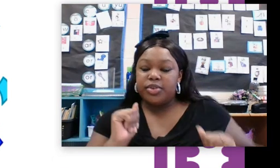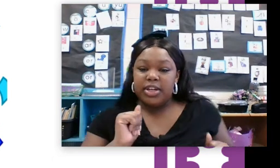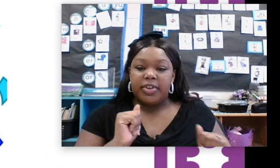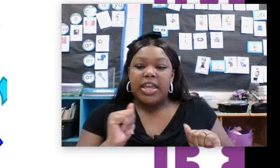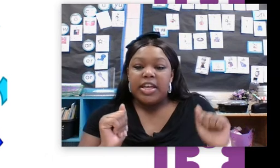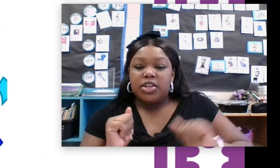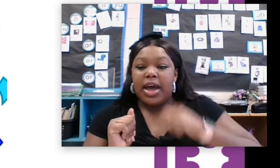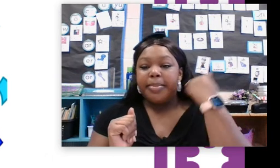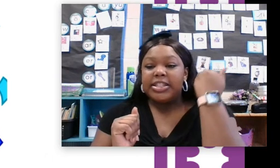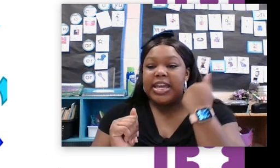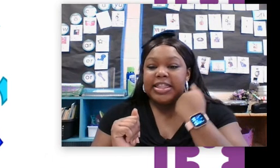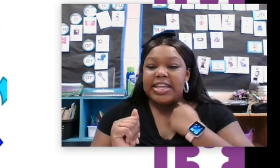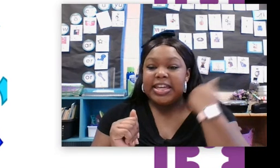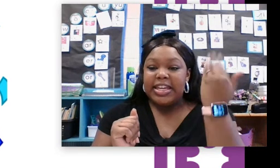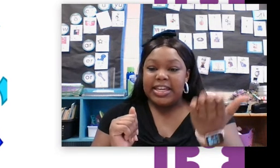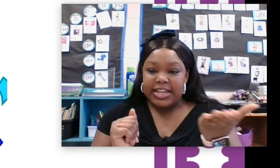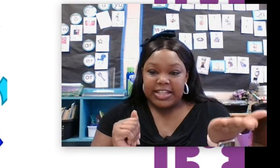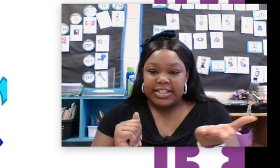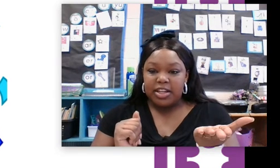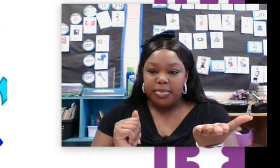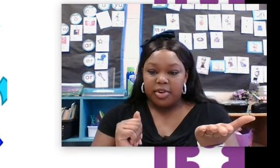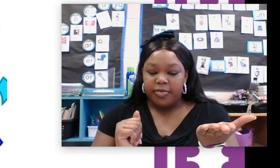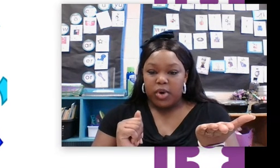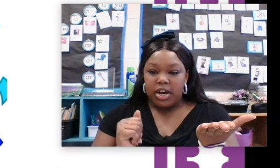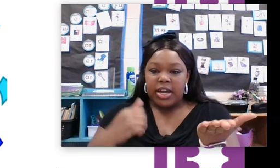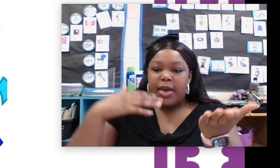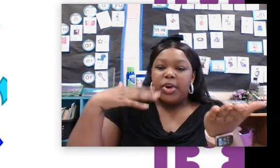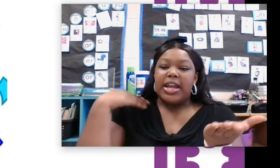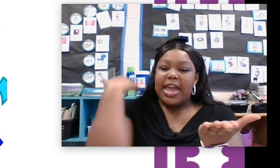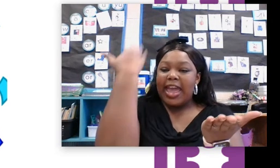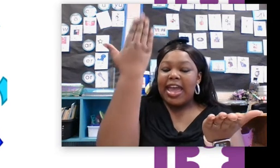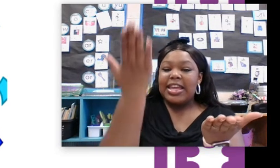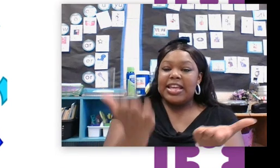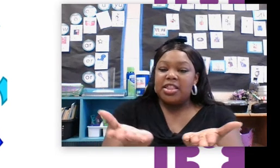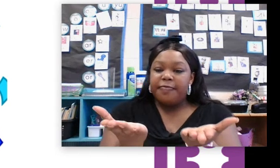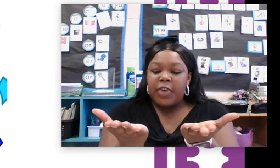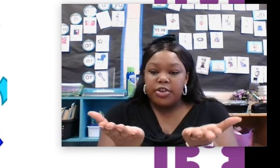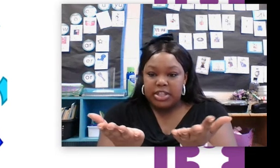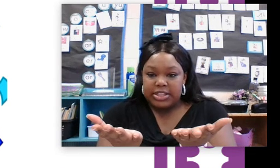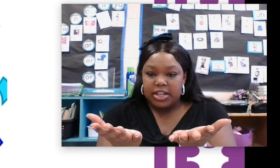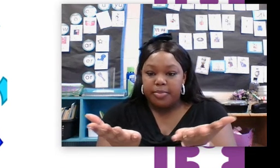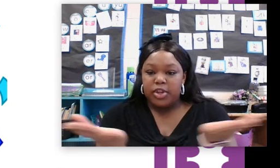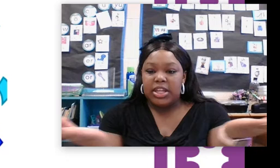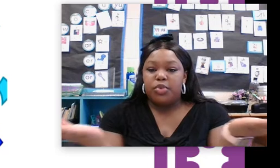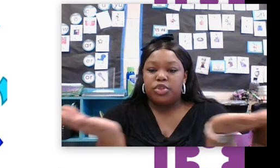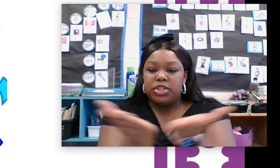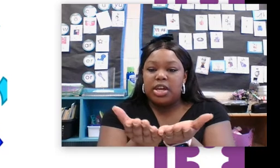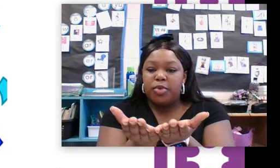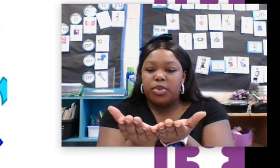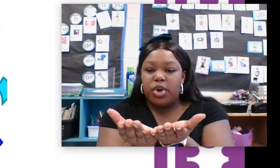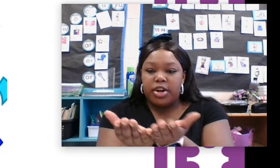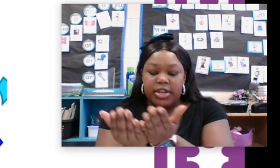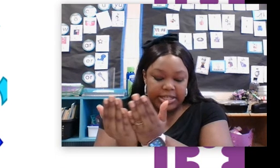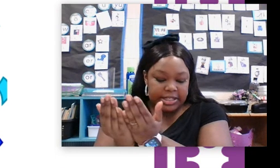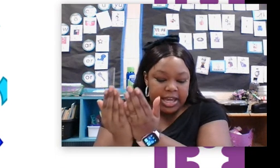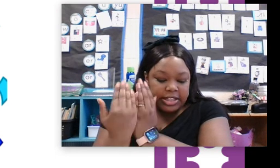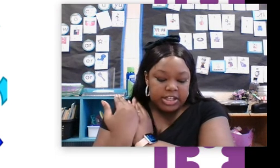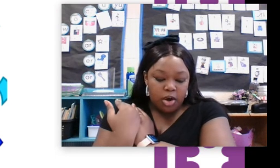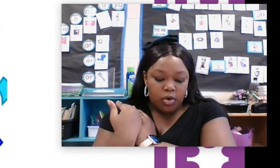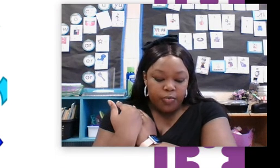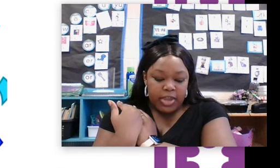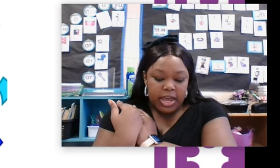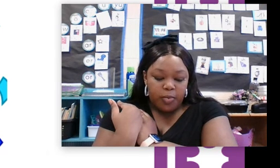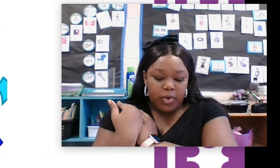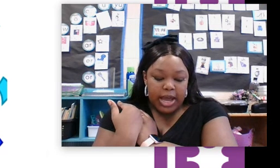This is a little different. So, I'm going to say the end syllable of a word. We're going to add in the first syllable, and then I want you to tell me what the word is.